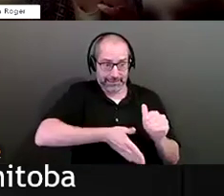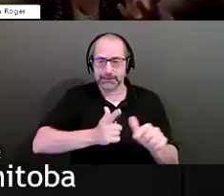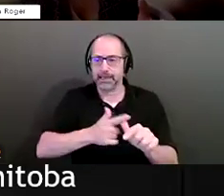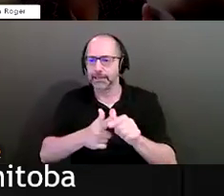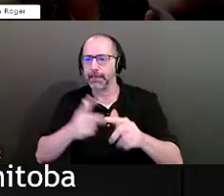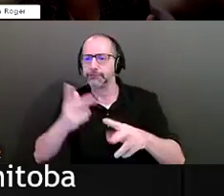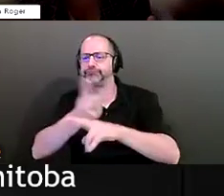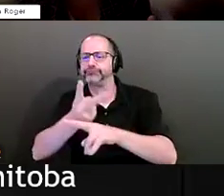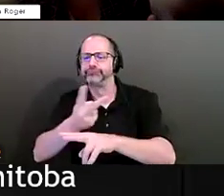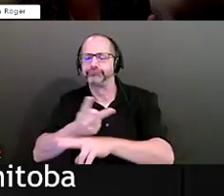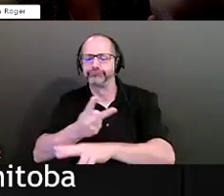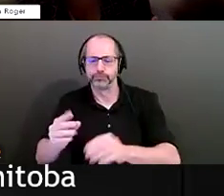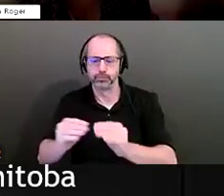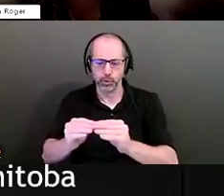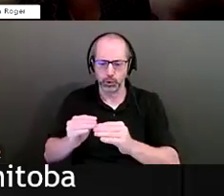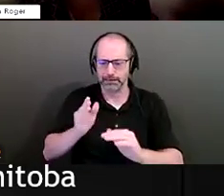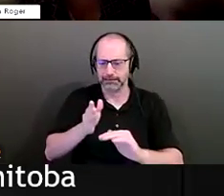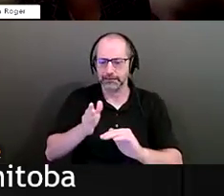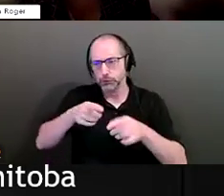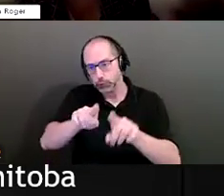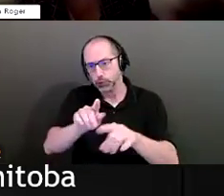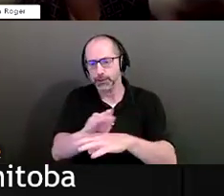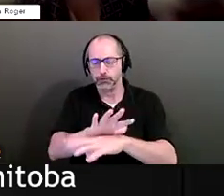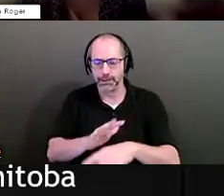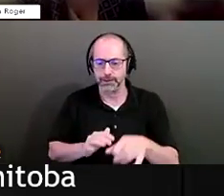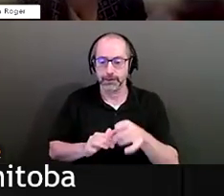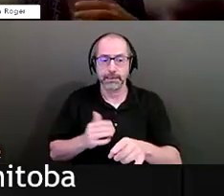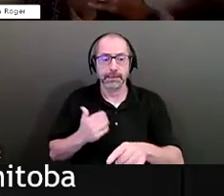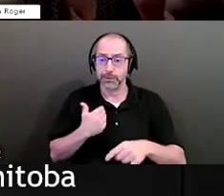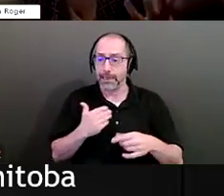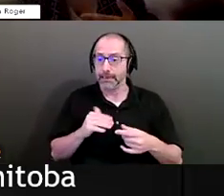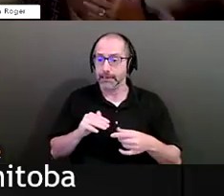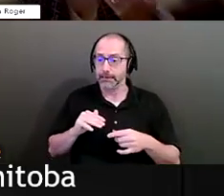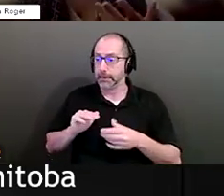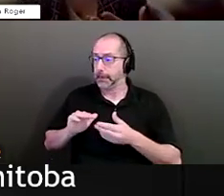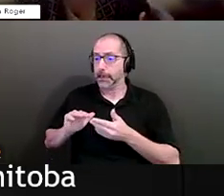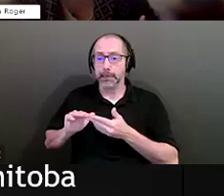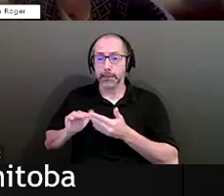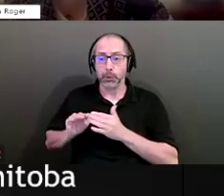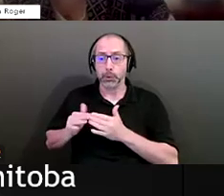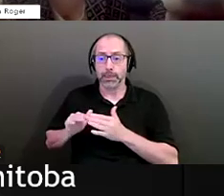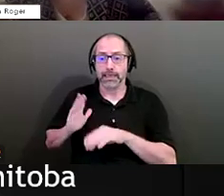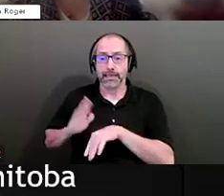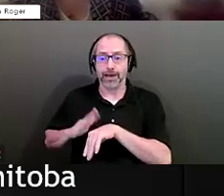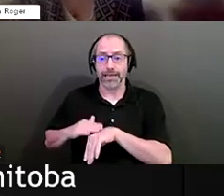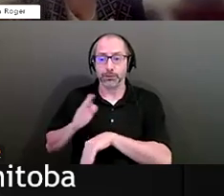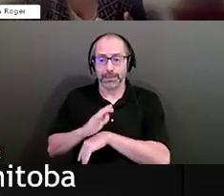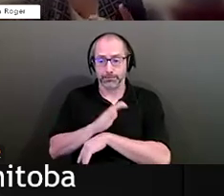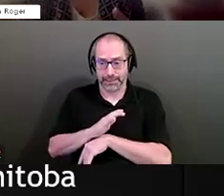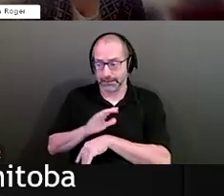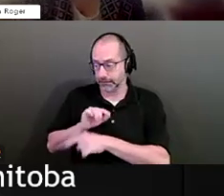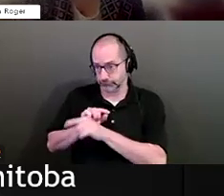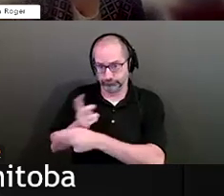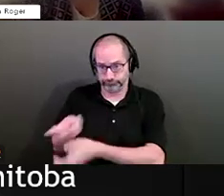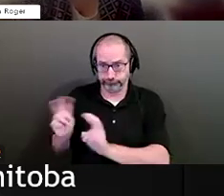And we did have a community-based advisory committee that we went to on a regular basis that also included older adults